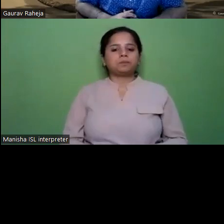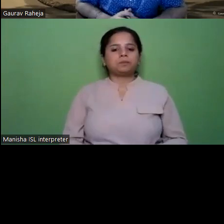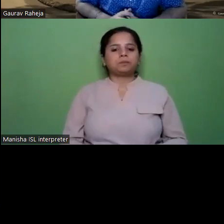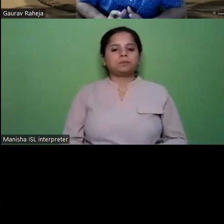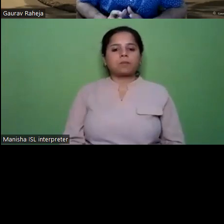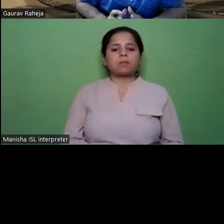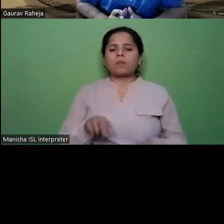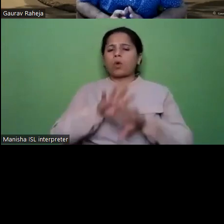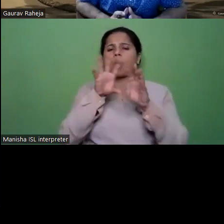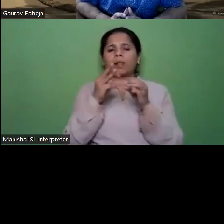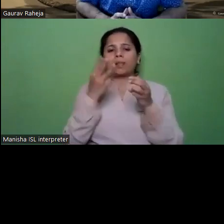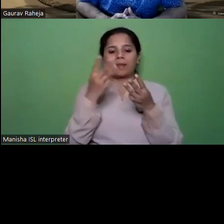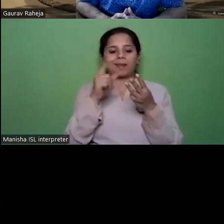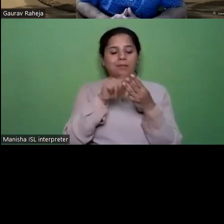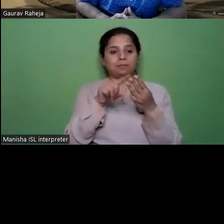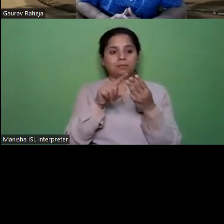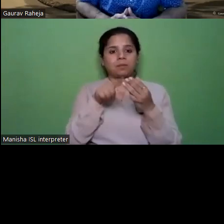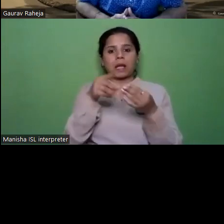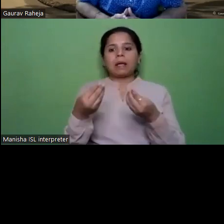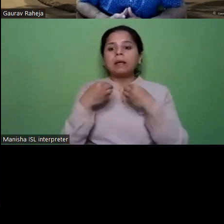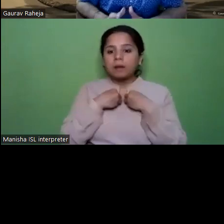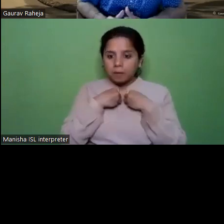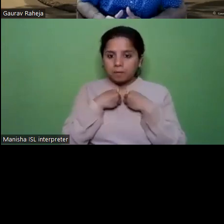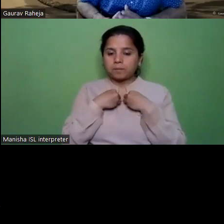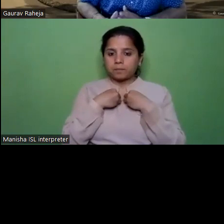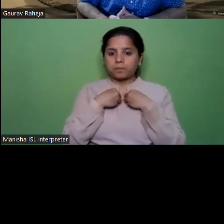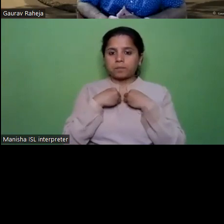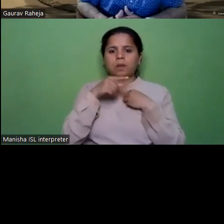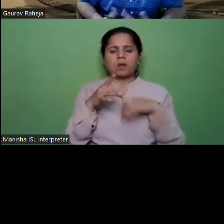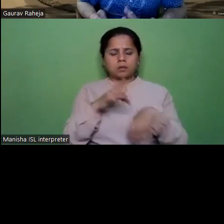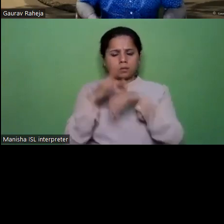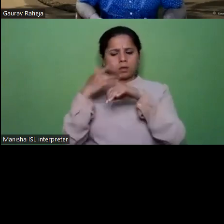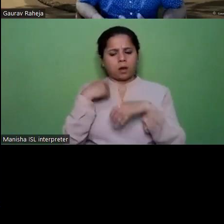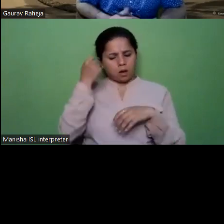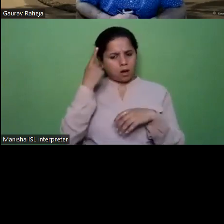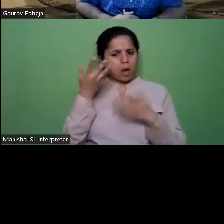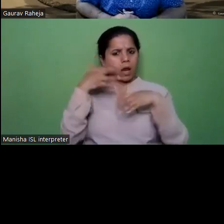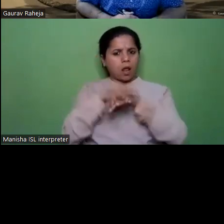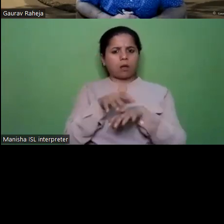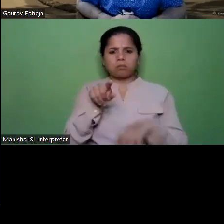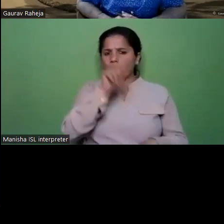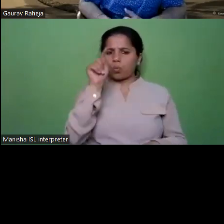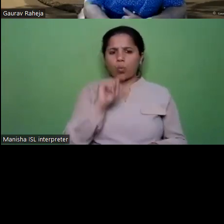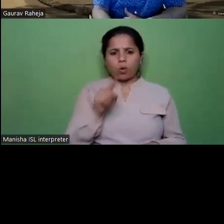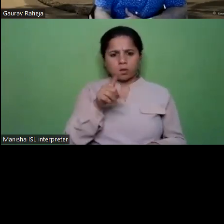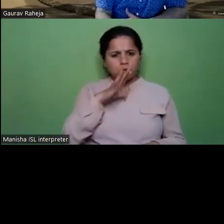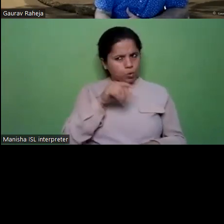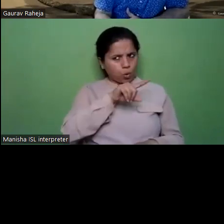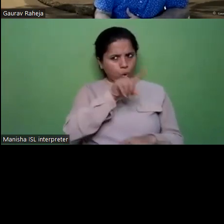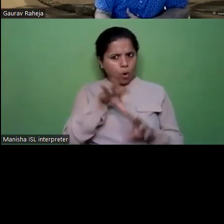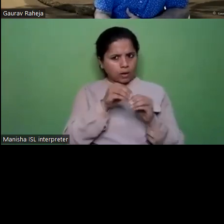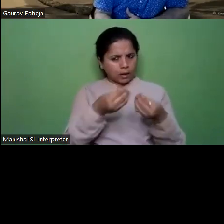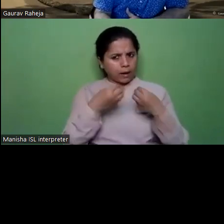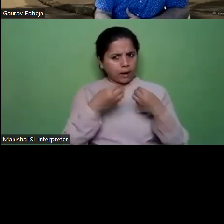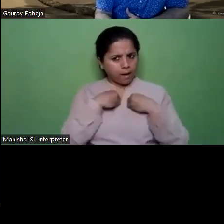are all these things providing us a sense of inclusion? Is a question that we have to ask. The third